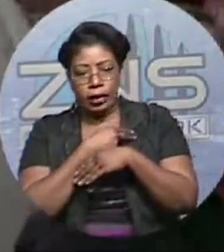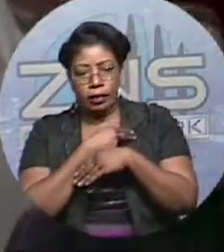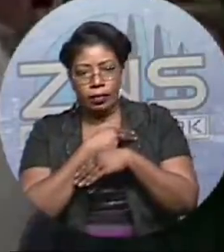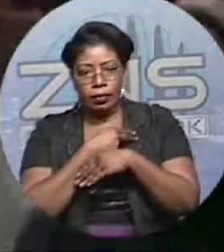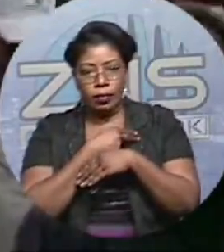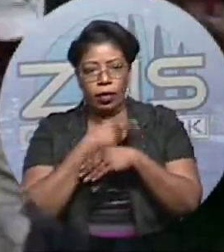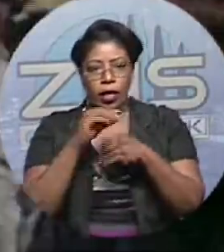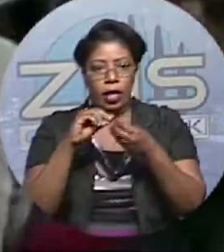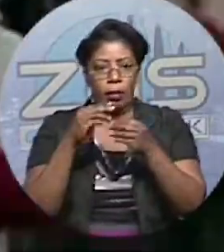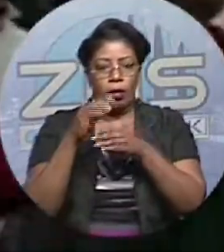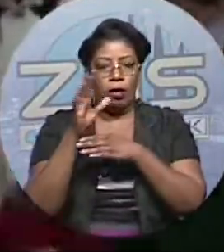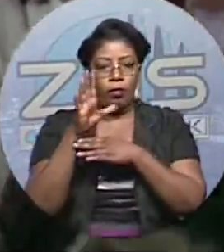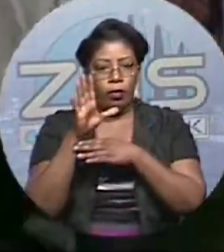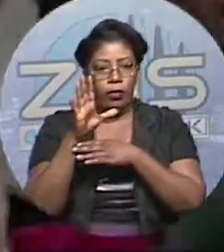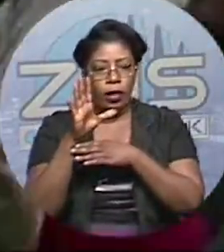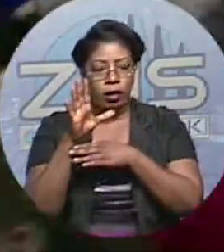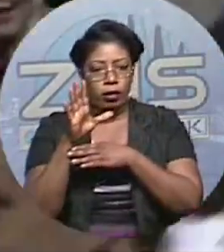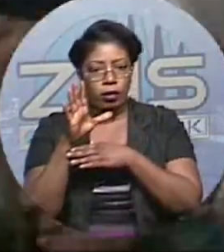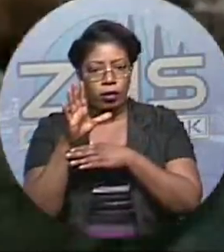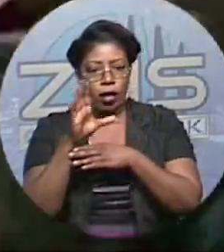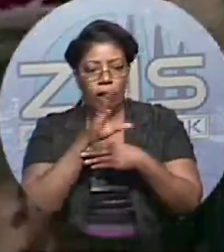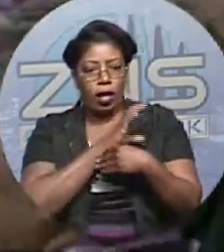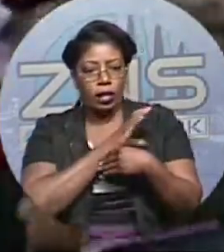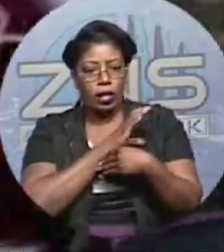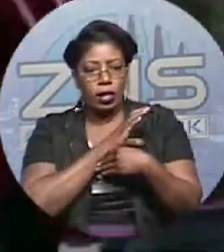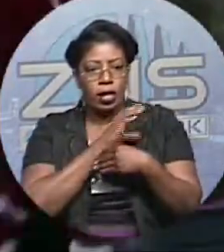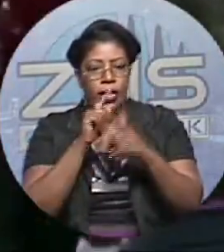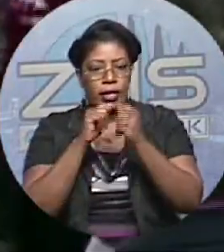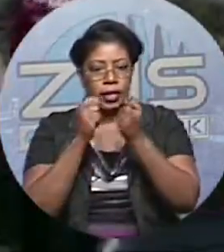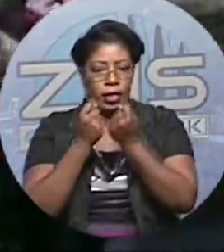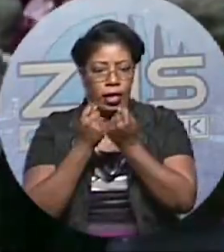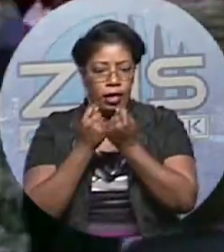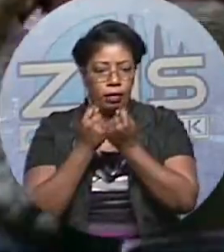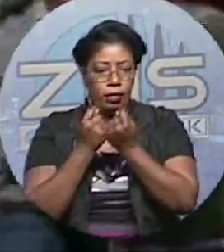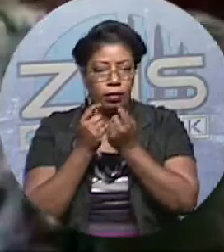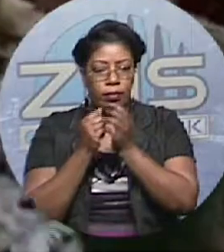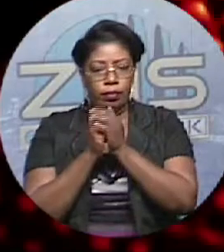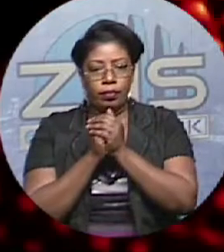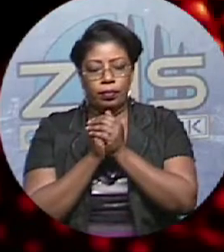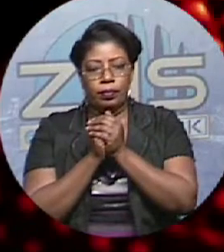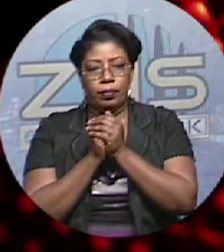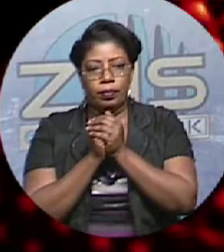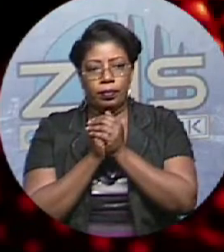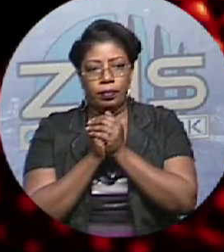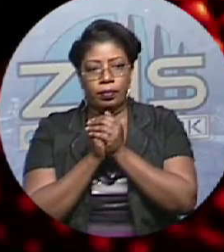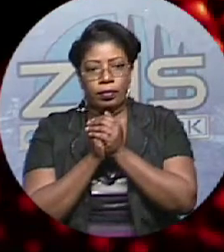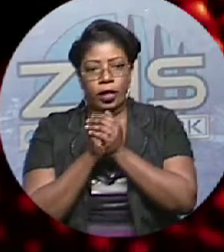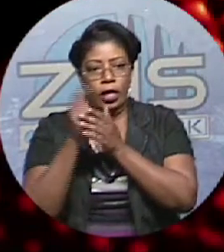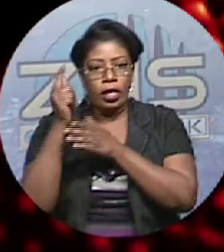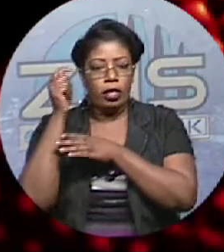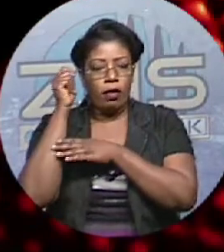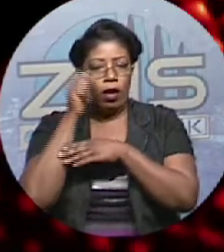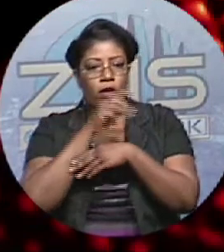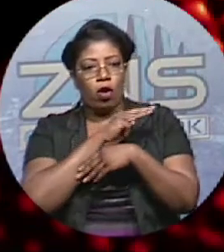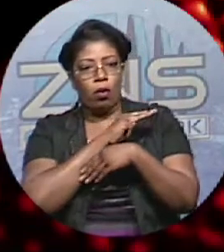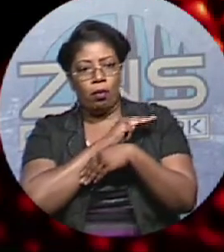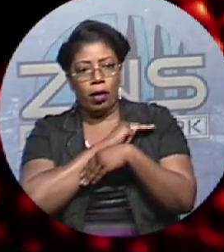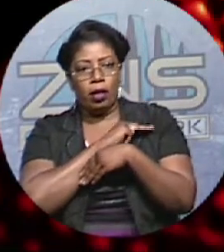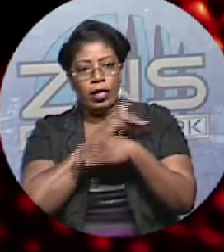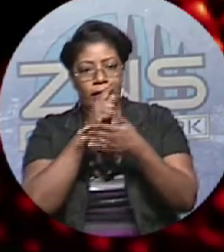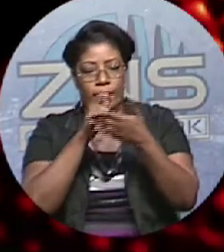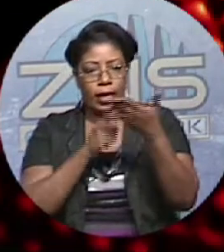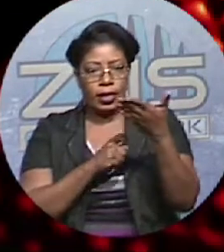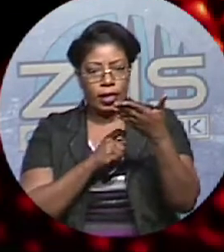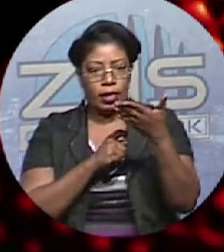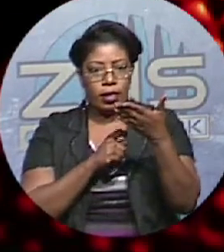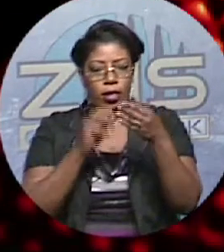number 15 Cal State Bakersfield, both teams with good shooters from the outside. Davario Miller and Texas A&M have been pegged